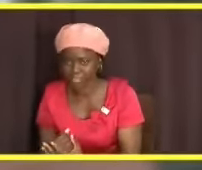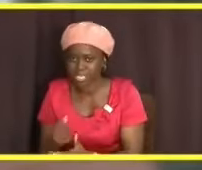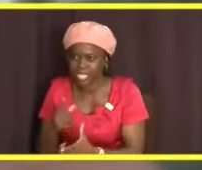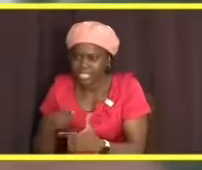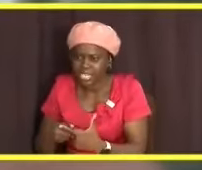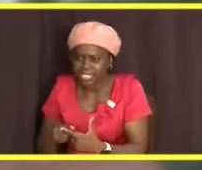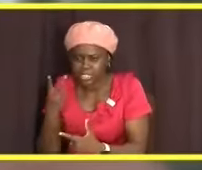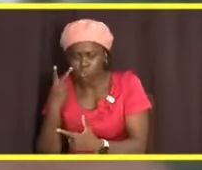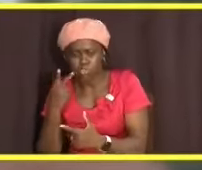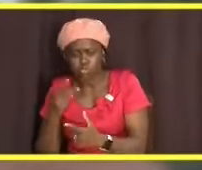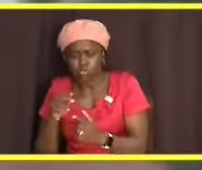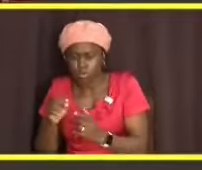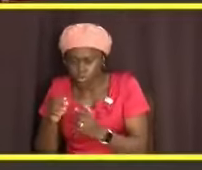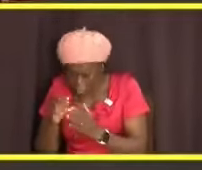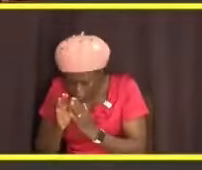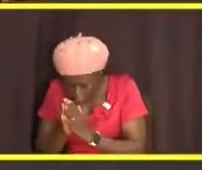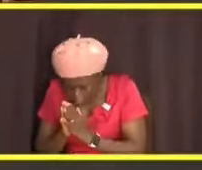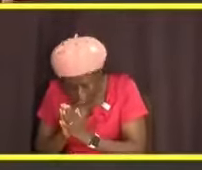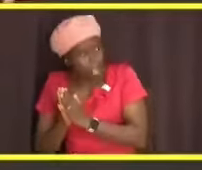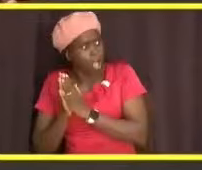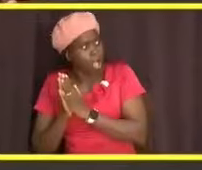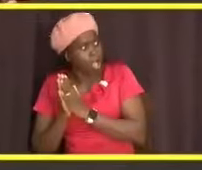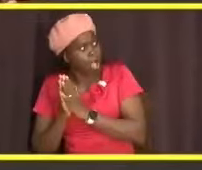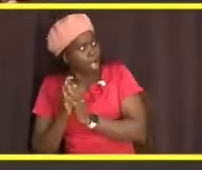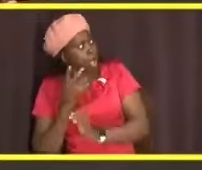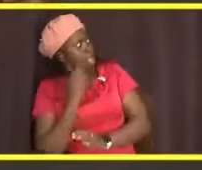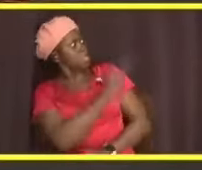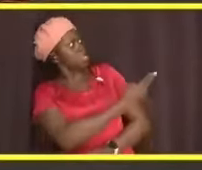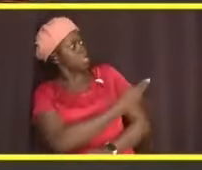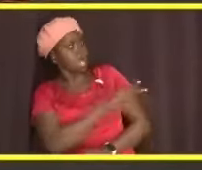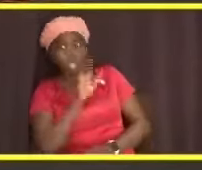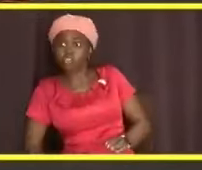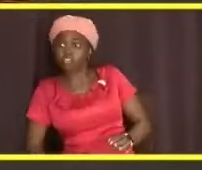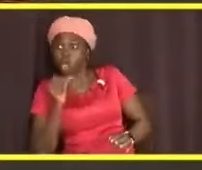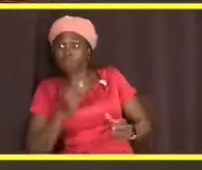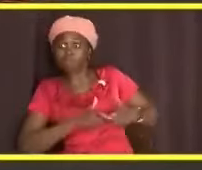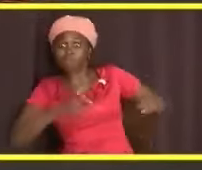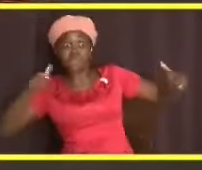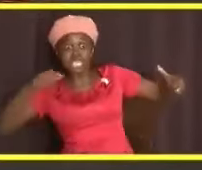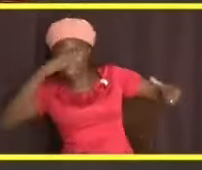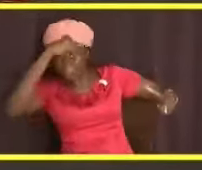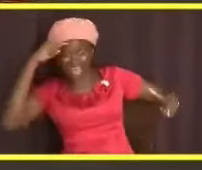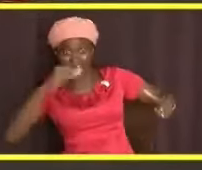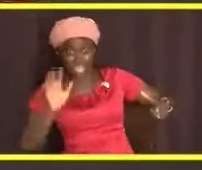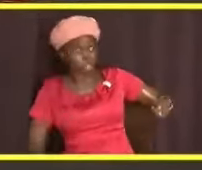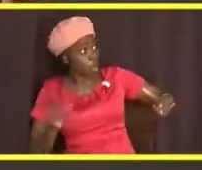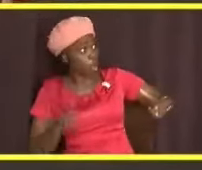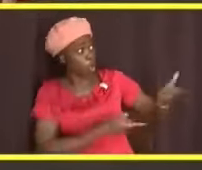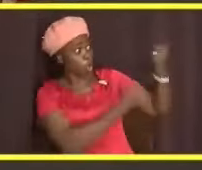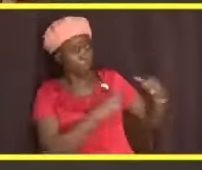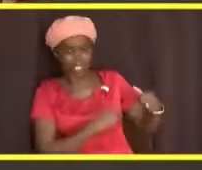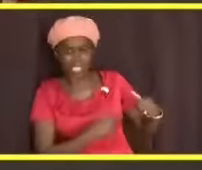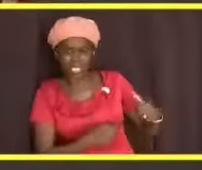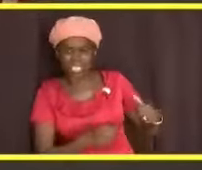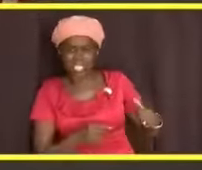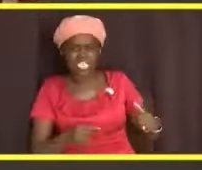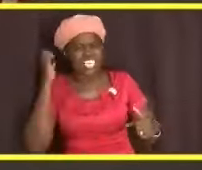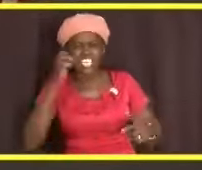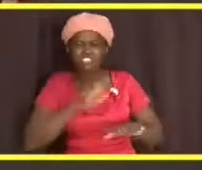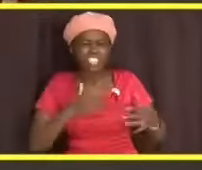eyes and saw the dog coming. He had enough time to shout a name.